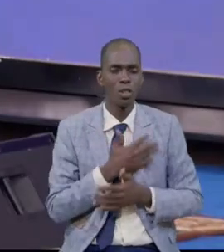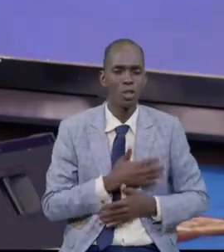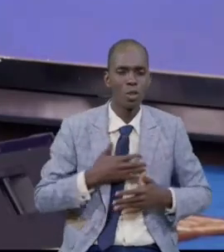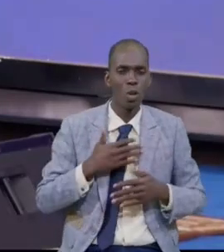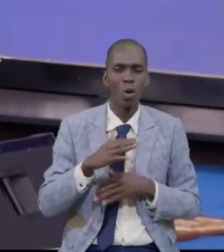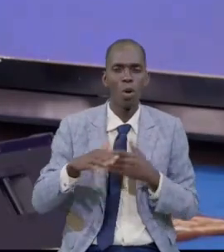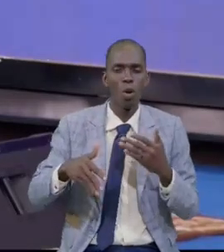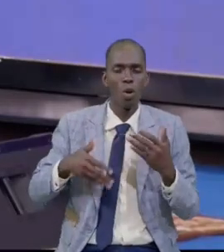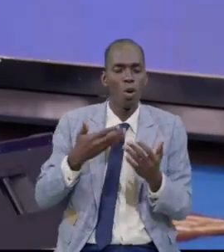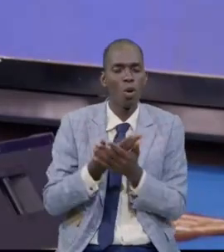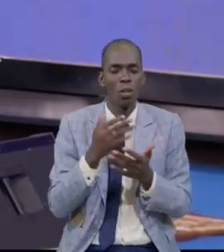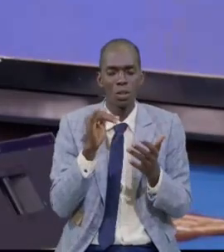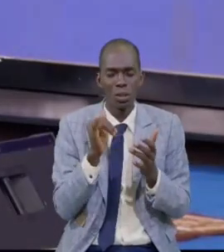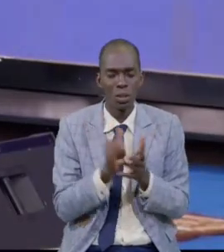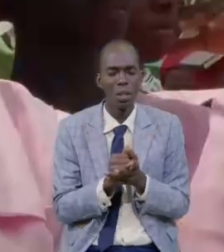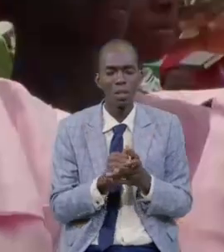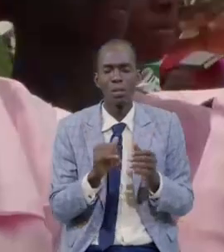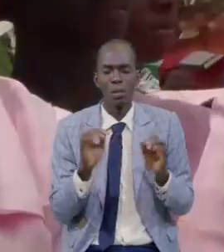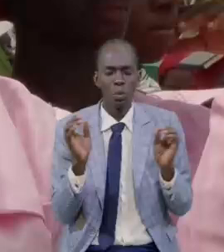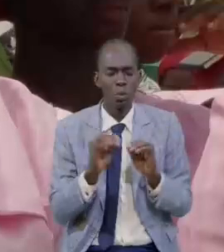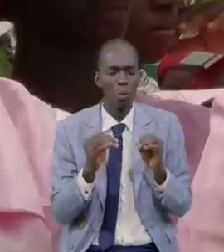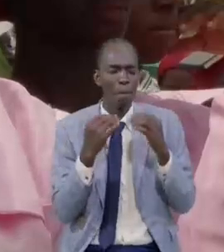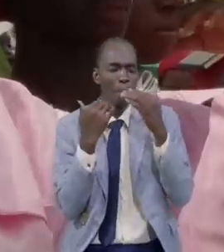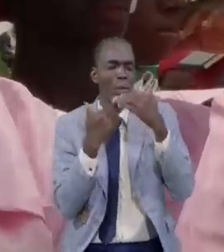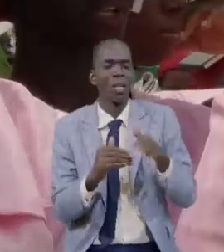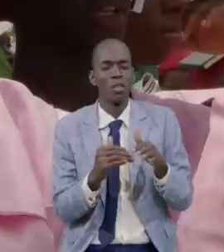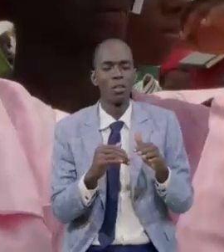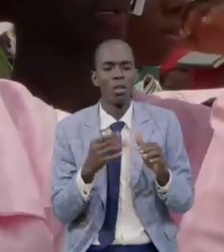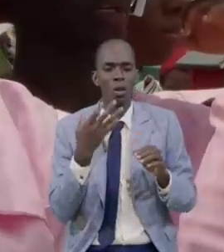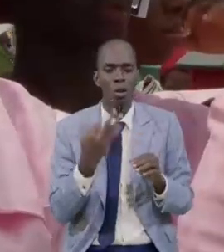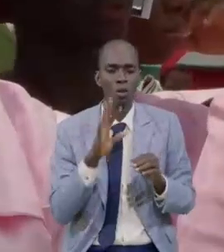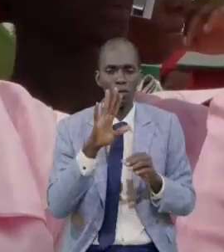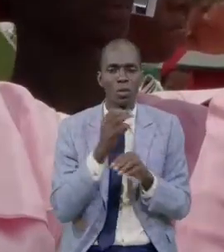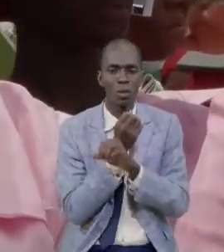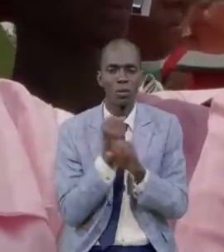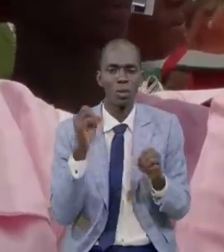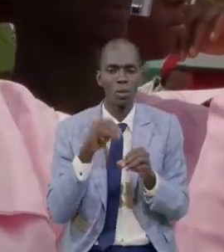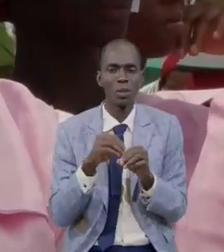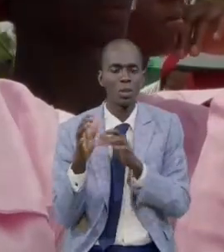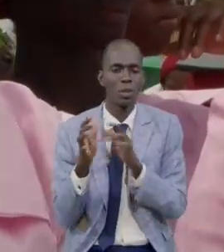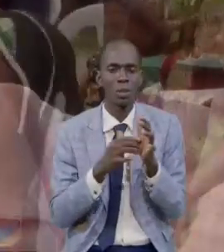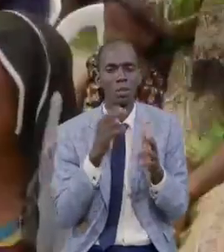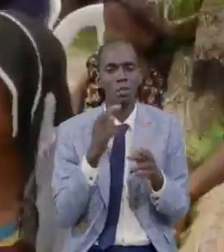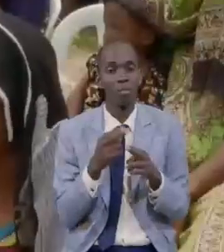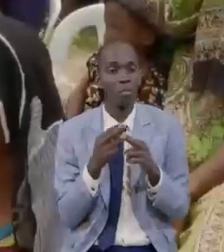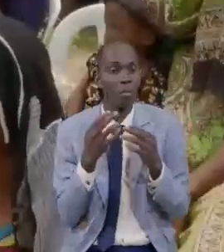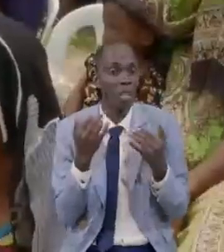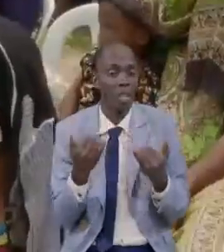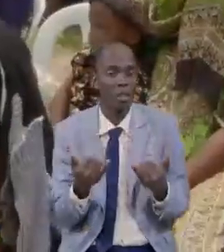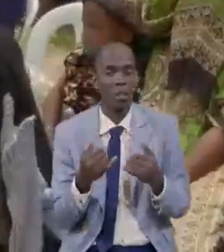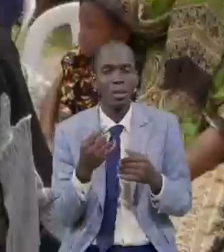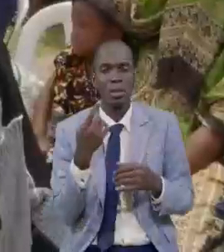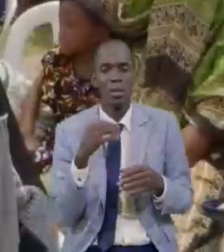your salvation in Jesus' name. Now, in Revelation chapter